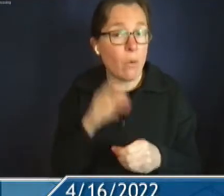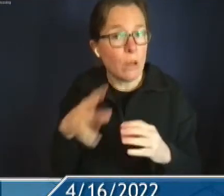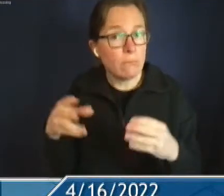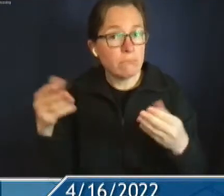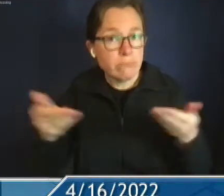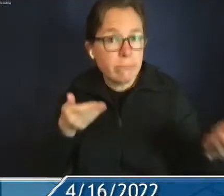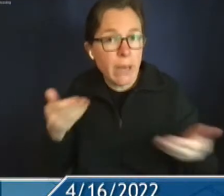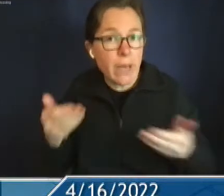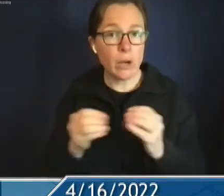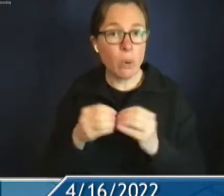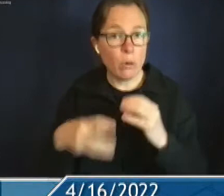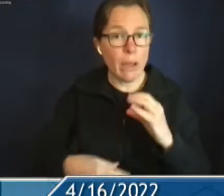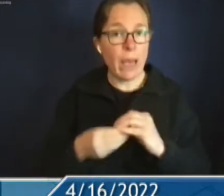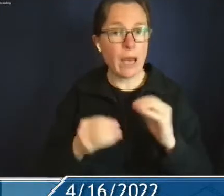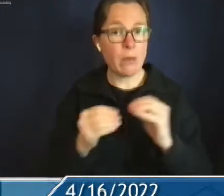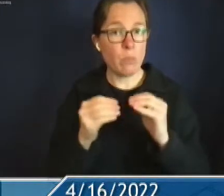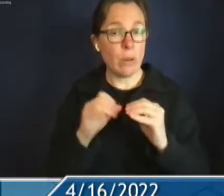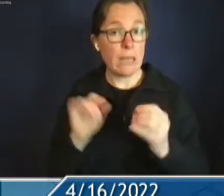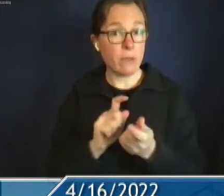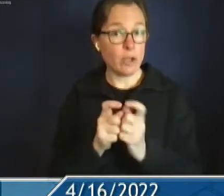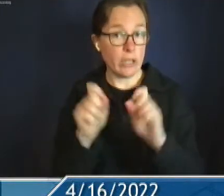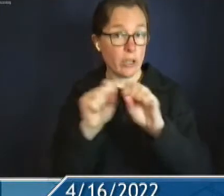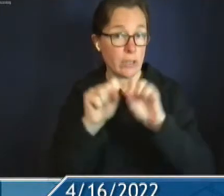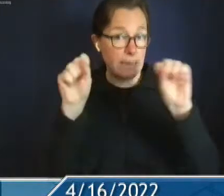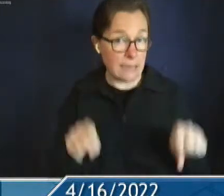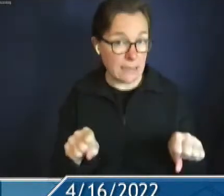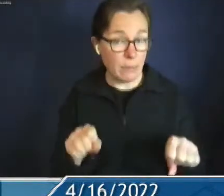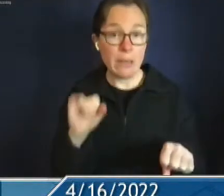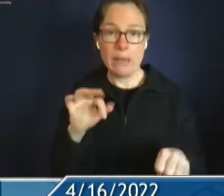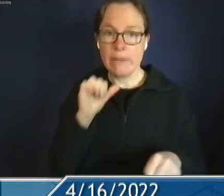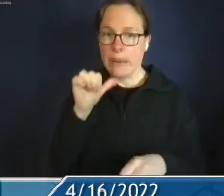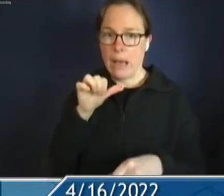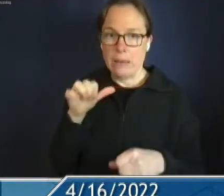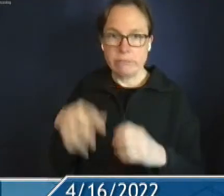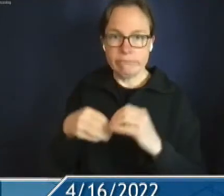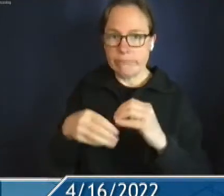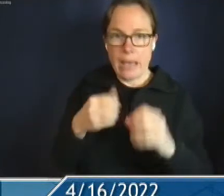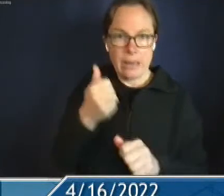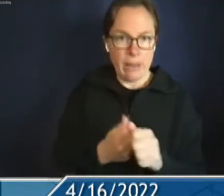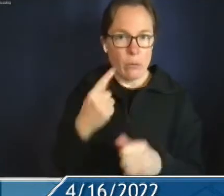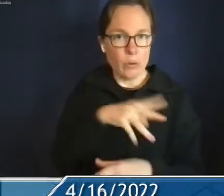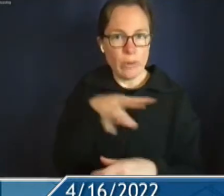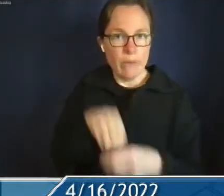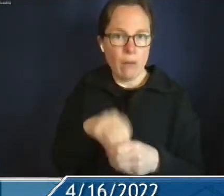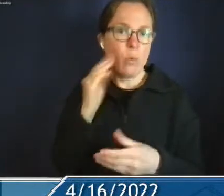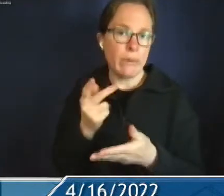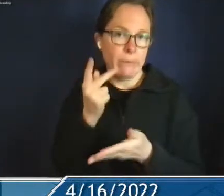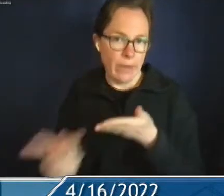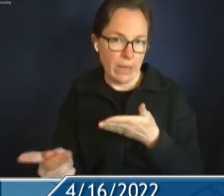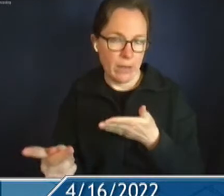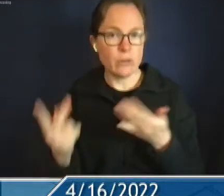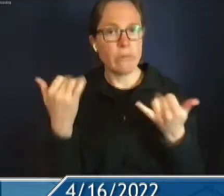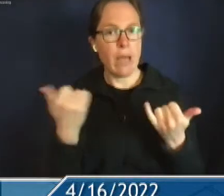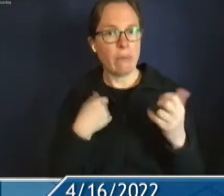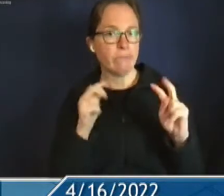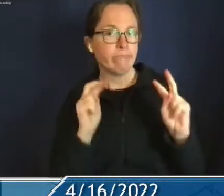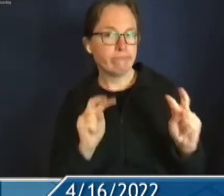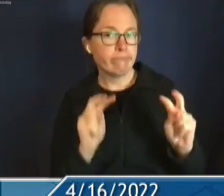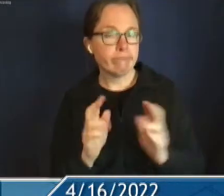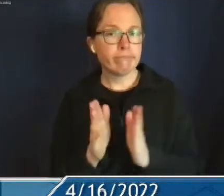you're doing system change work, if you don't include those on the ground, then it just fails. And so I'm looking forward to the